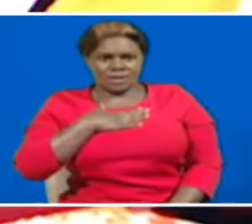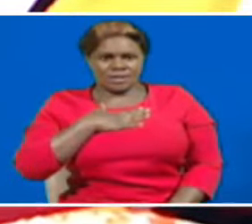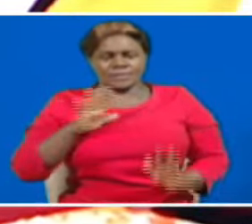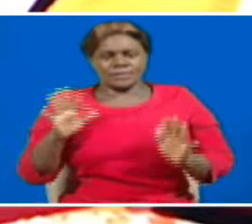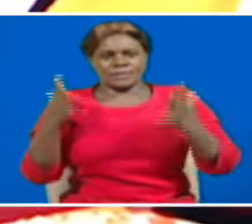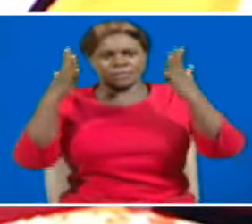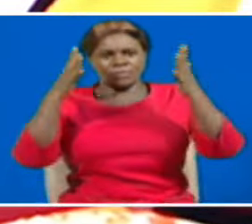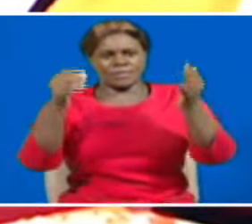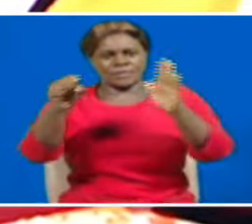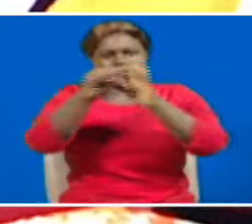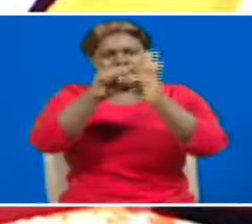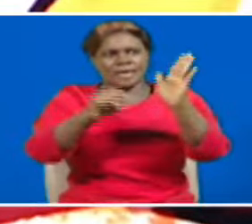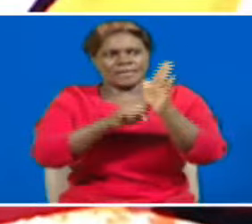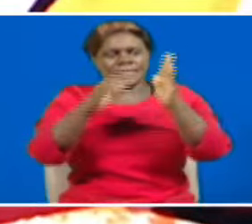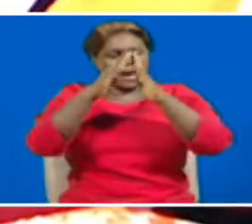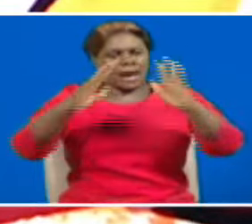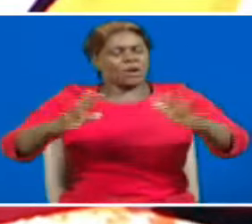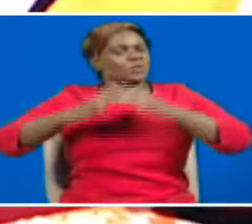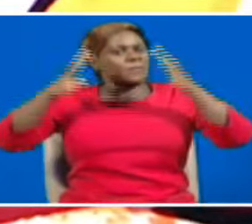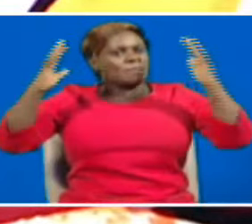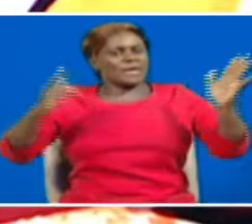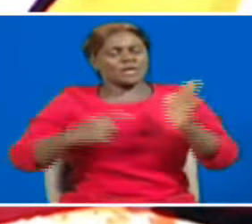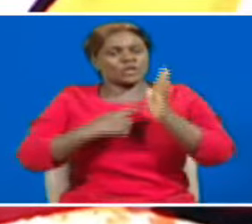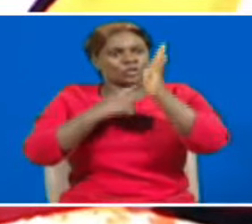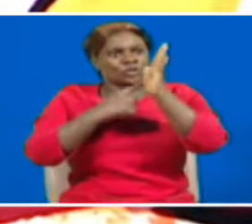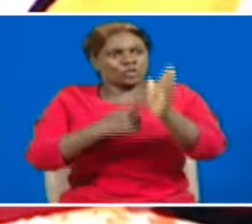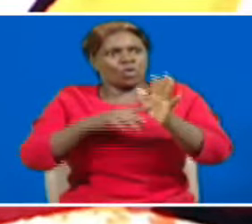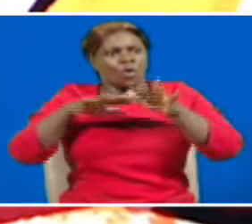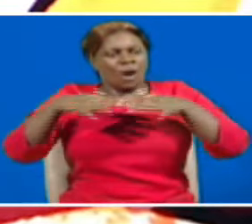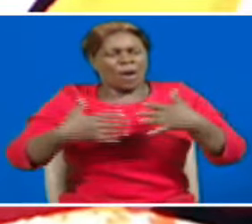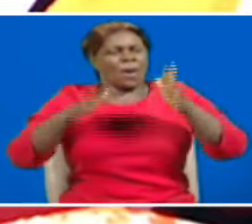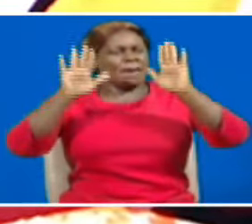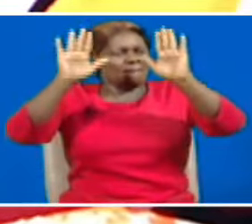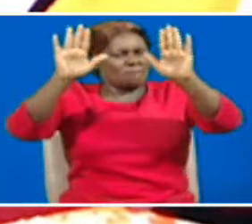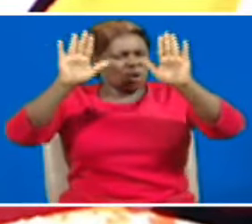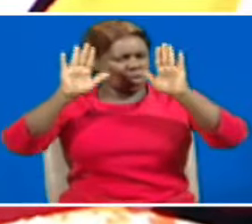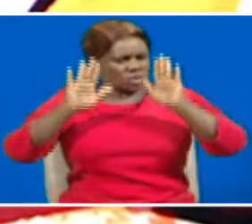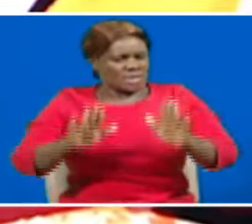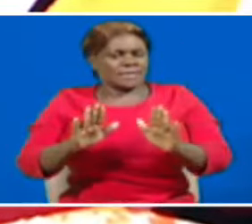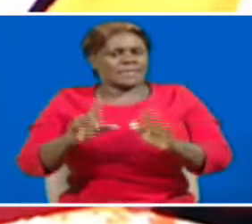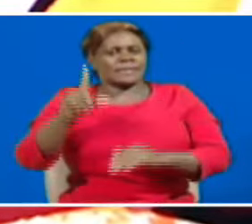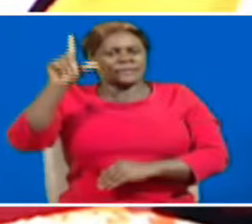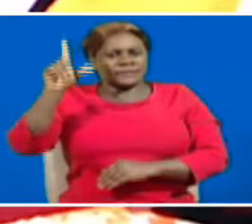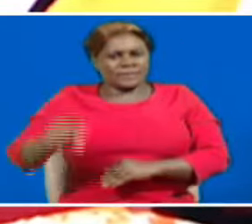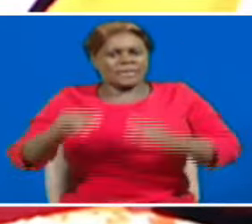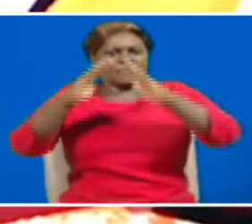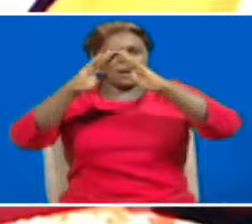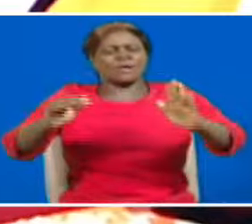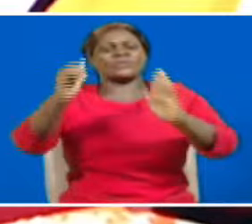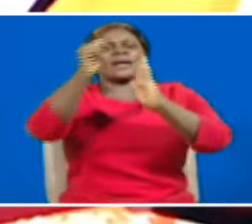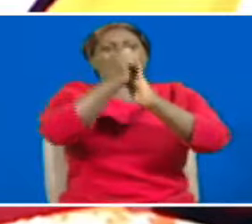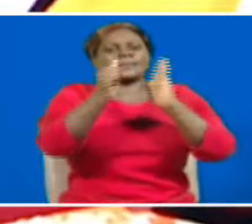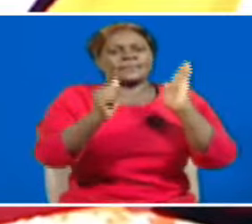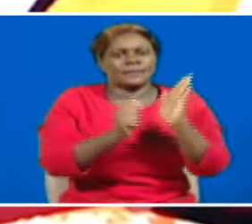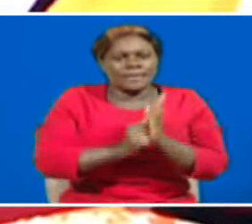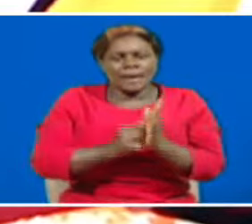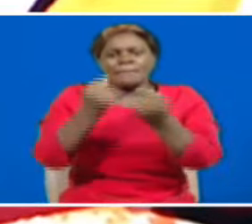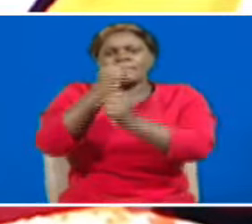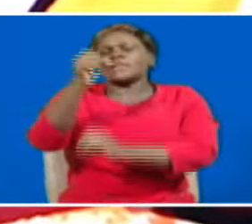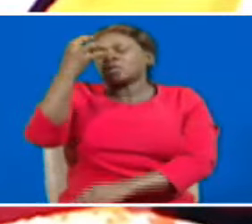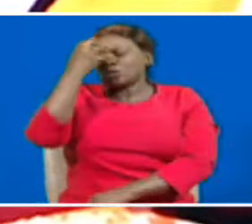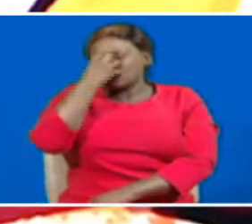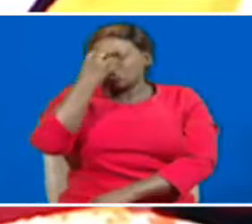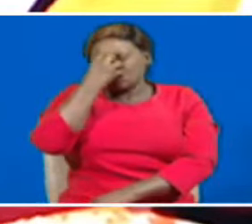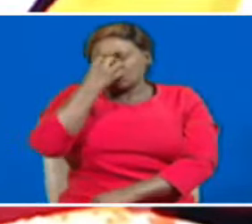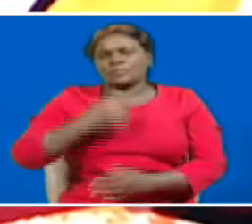ceremony at State House was elaborate, painting a picture of how crucial this affordable housing agenda is to President Ruto's